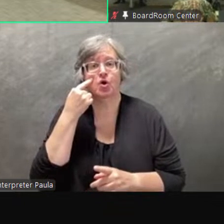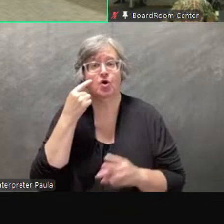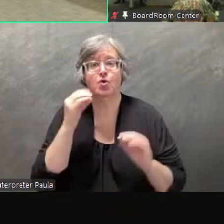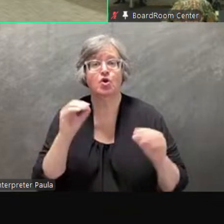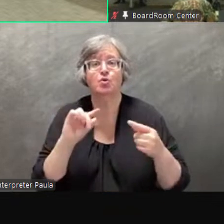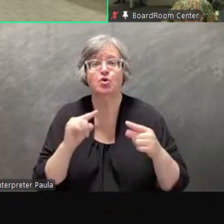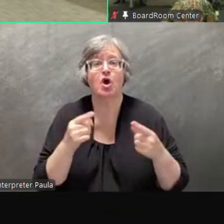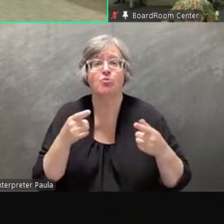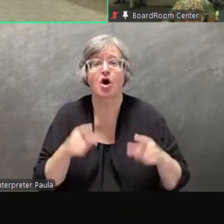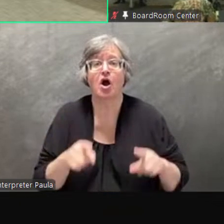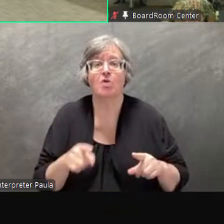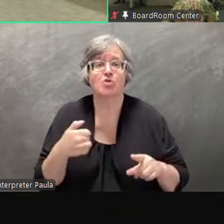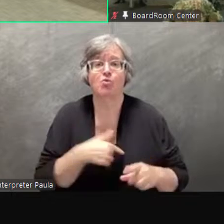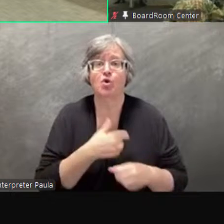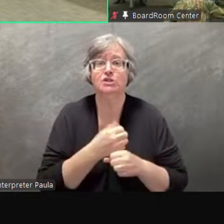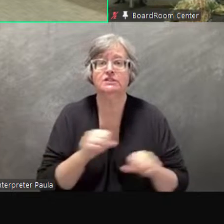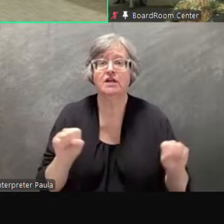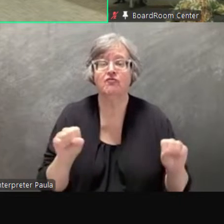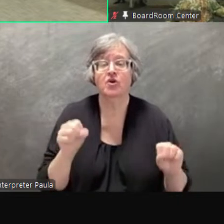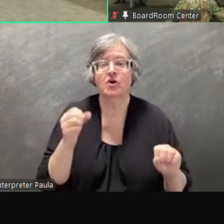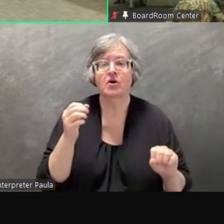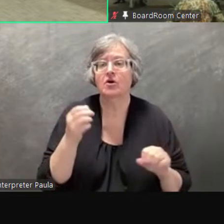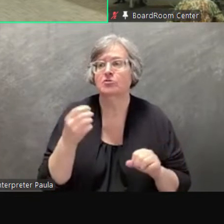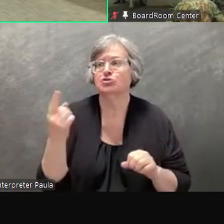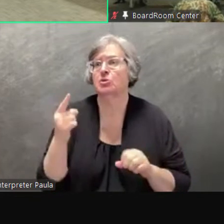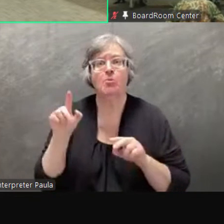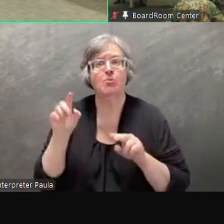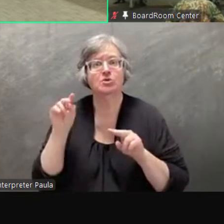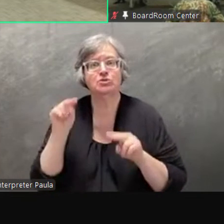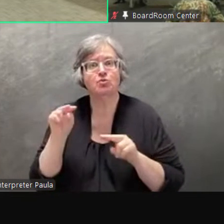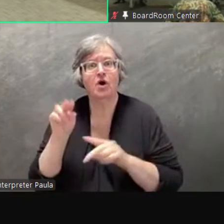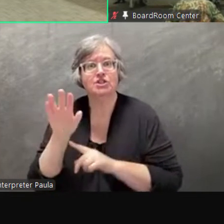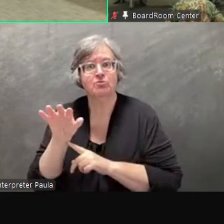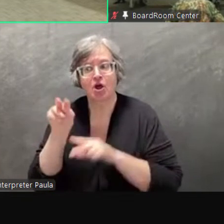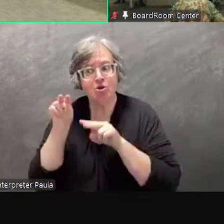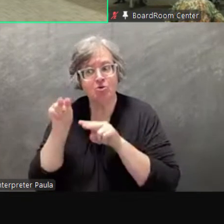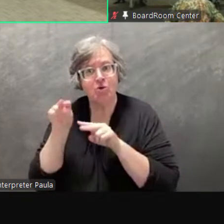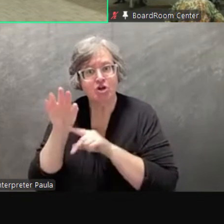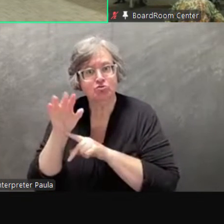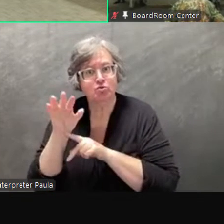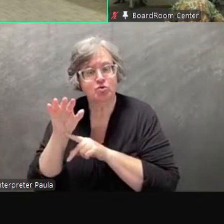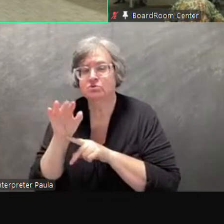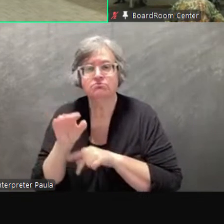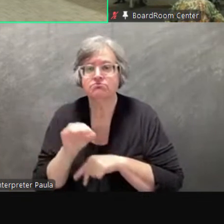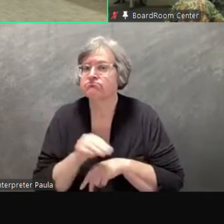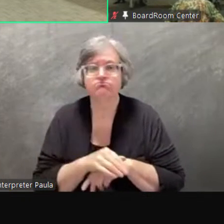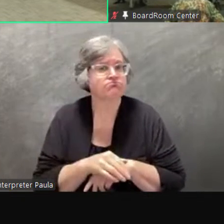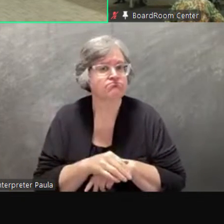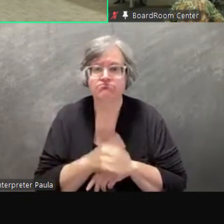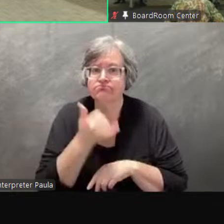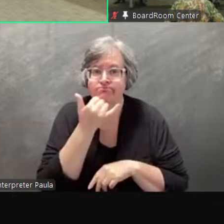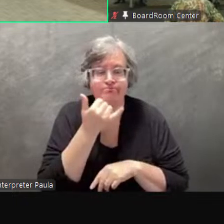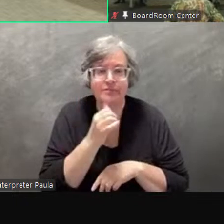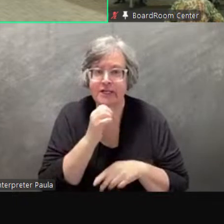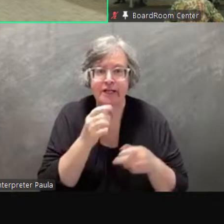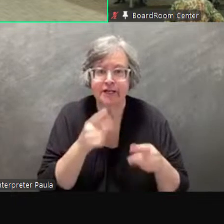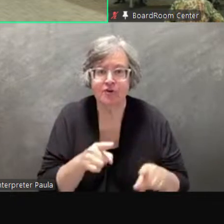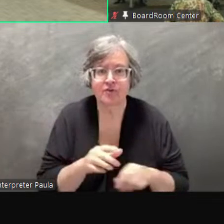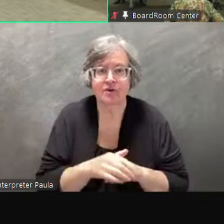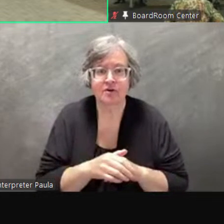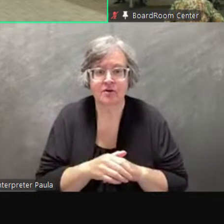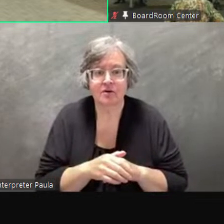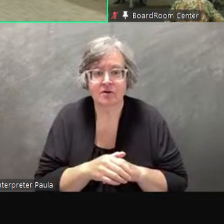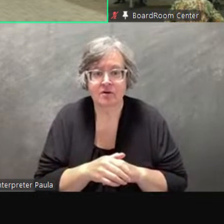come to us because somebody is monitoring these cameras, which is not true. So my question